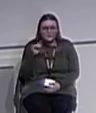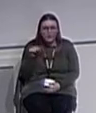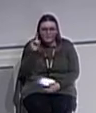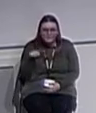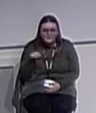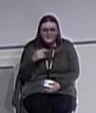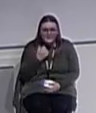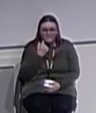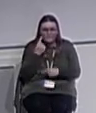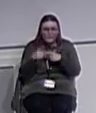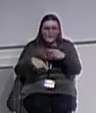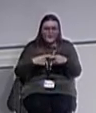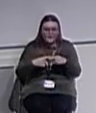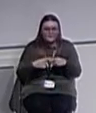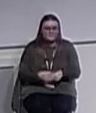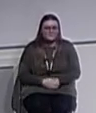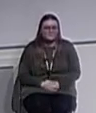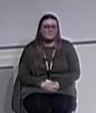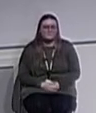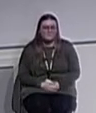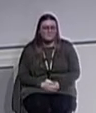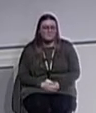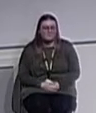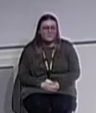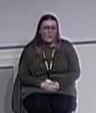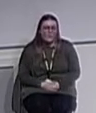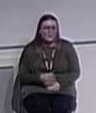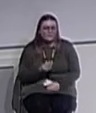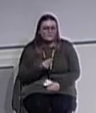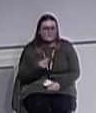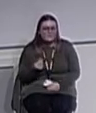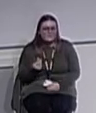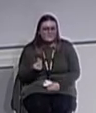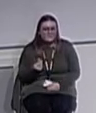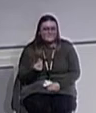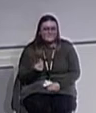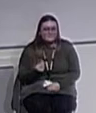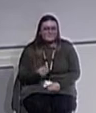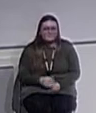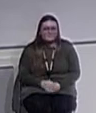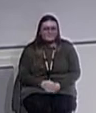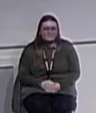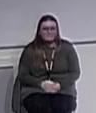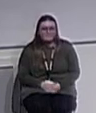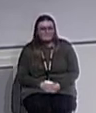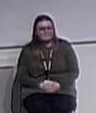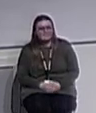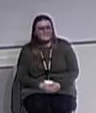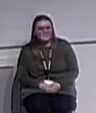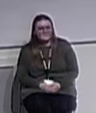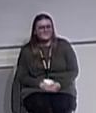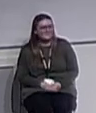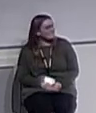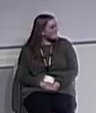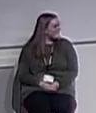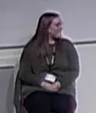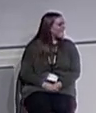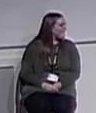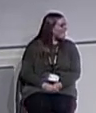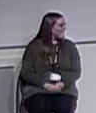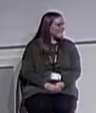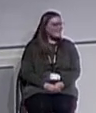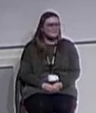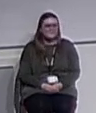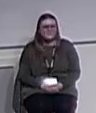for it as well. And of course, some of these, the ones that get paid money, are very popular. So you're in competition with